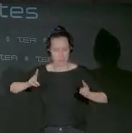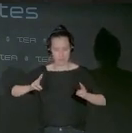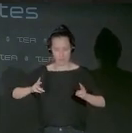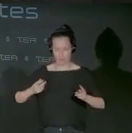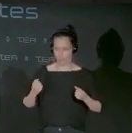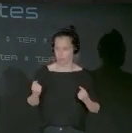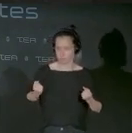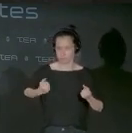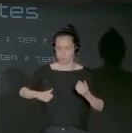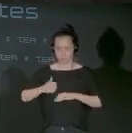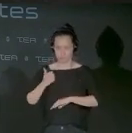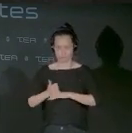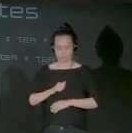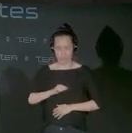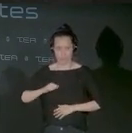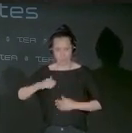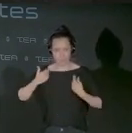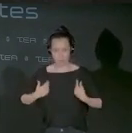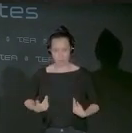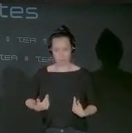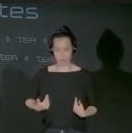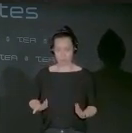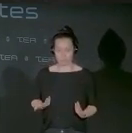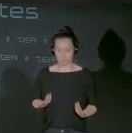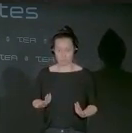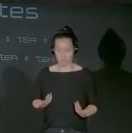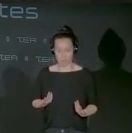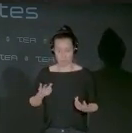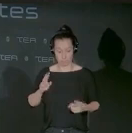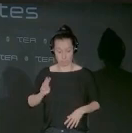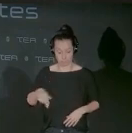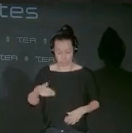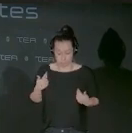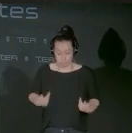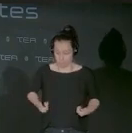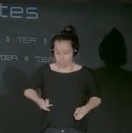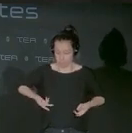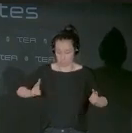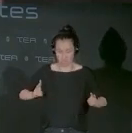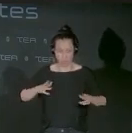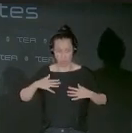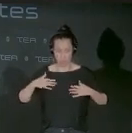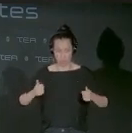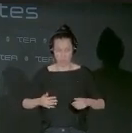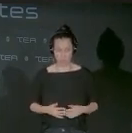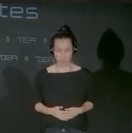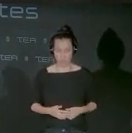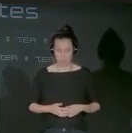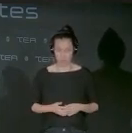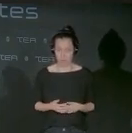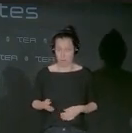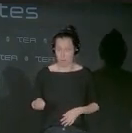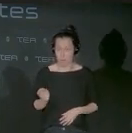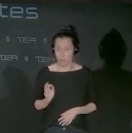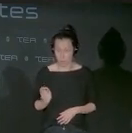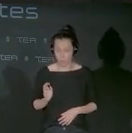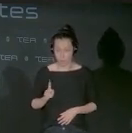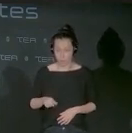so they can be who they are or find out who they are, or at least not be who everybody else thinks they are.